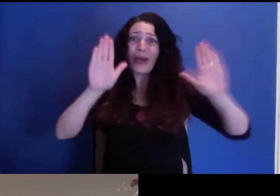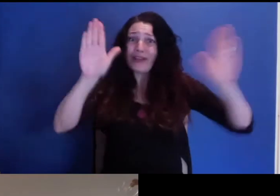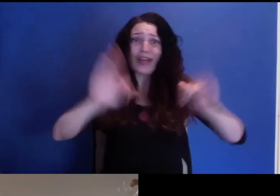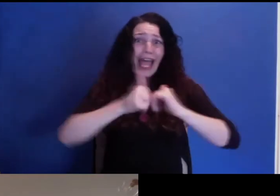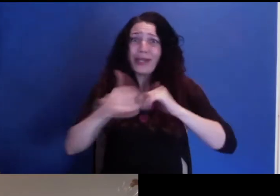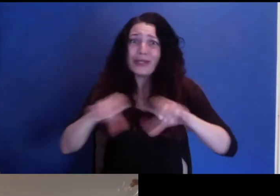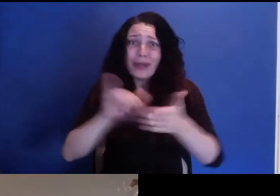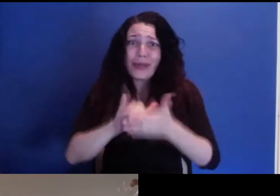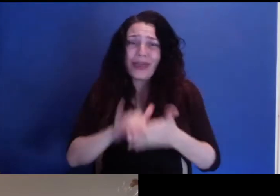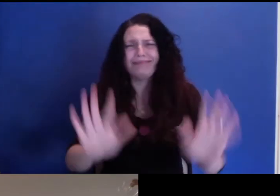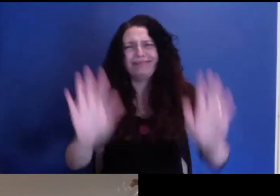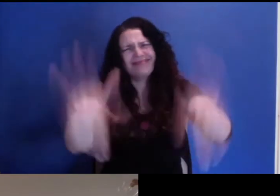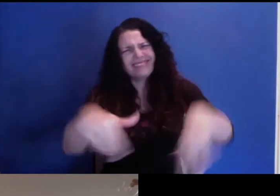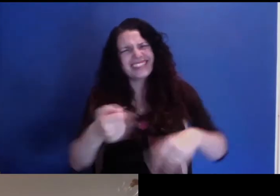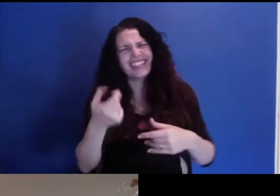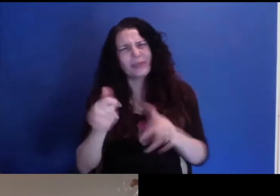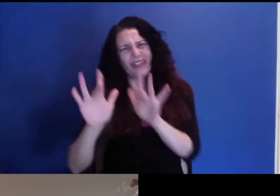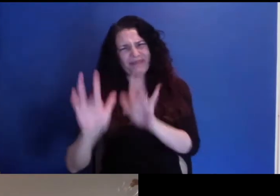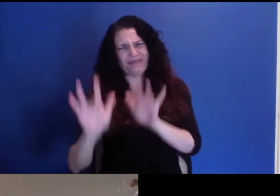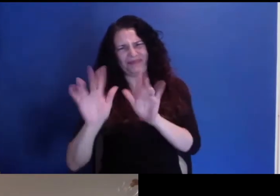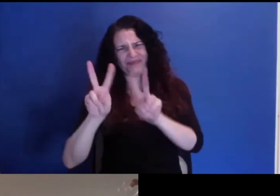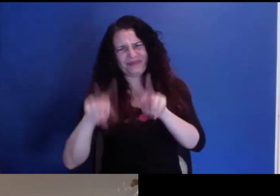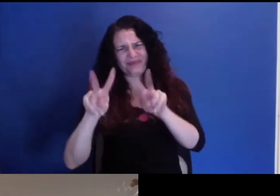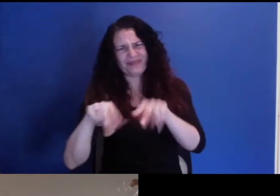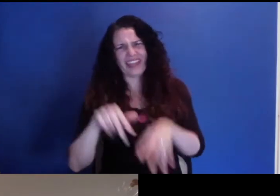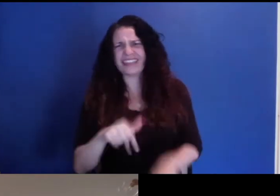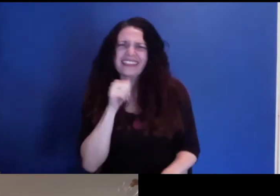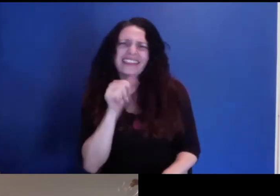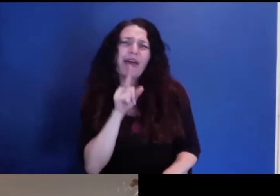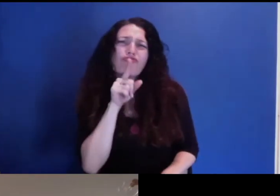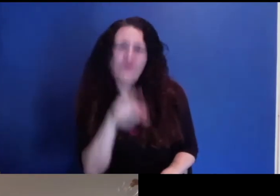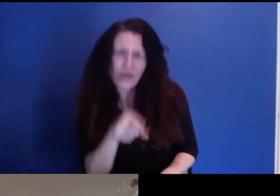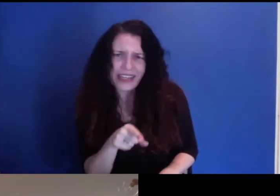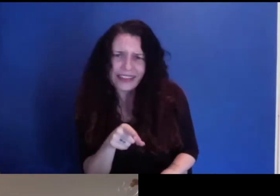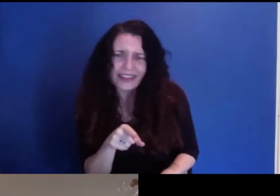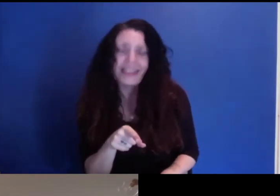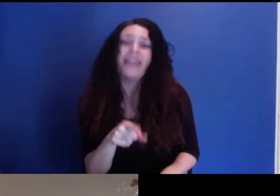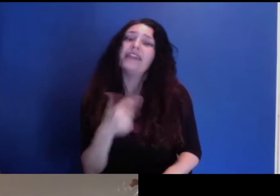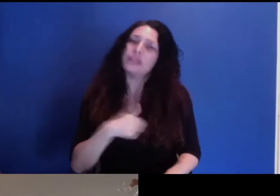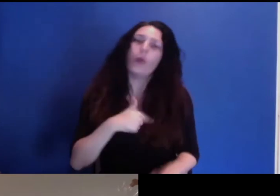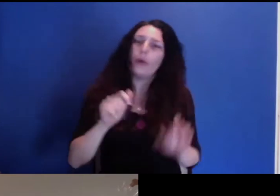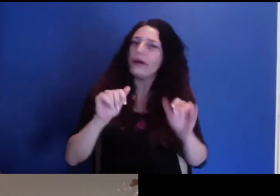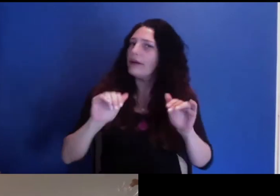so condescending and just not real. And I think that we are allowed to be as messy and